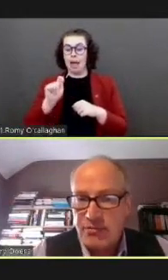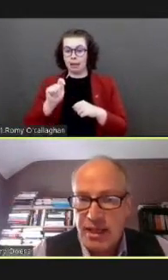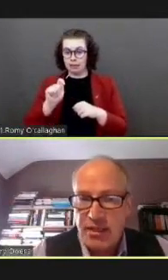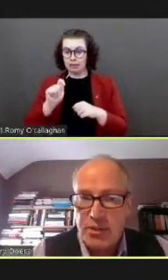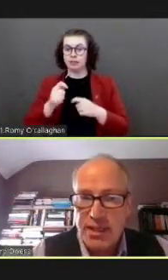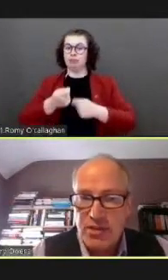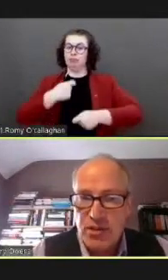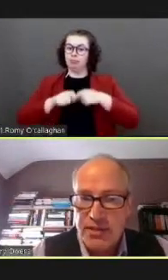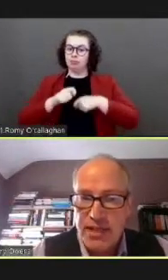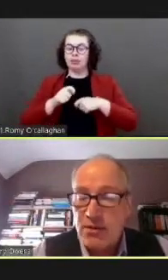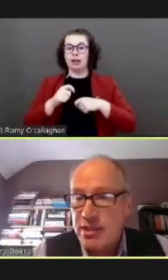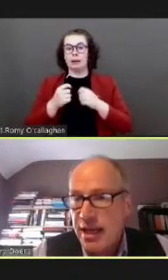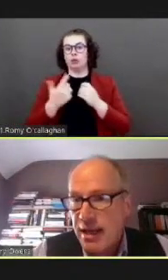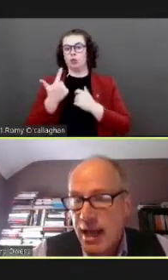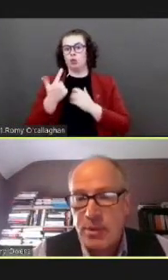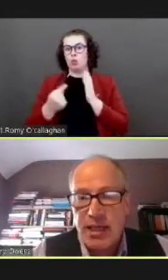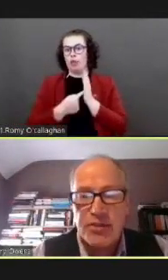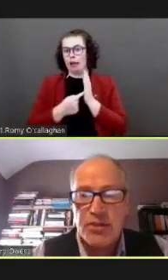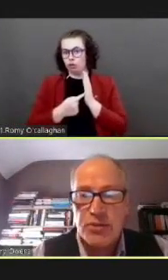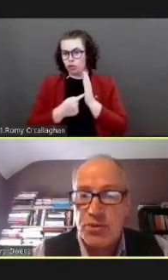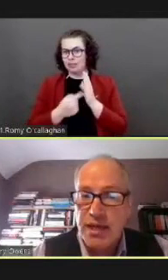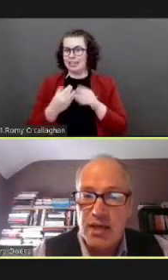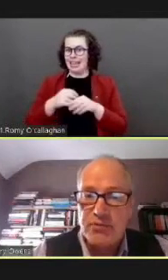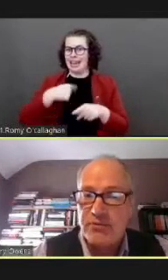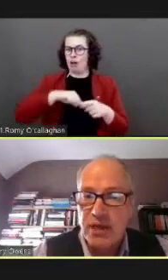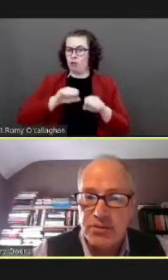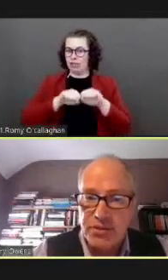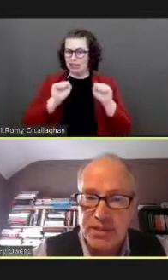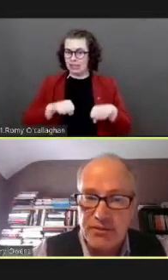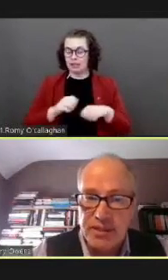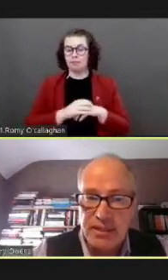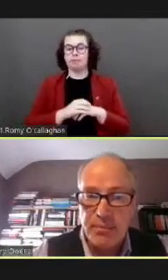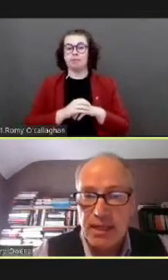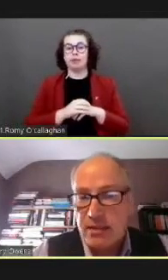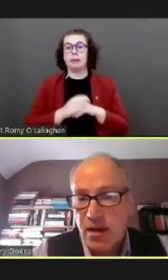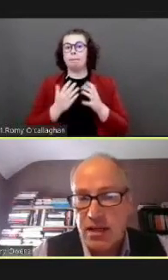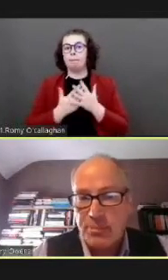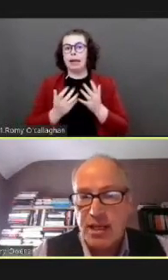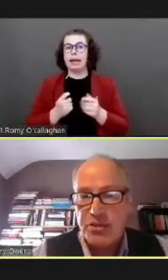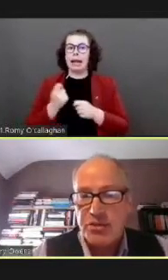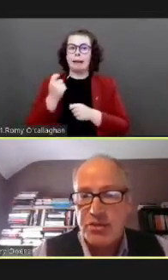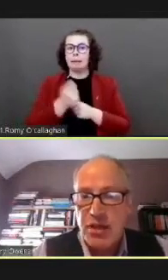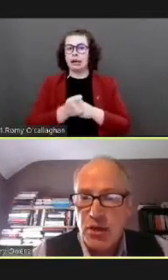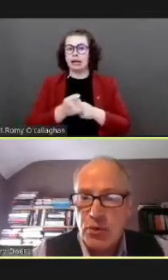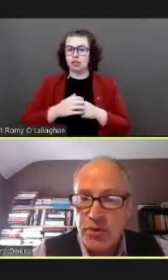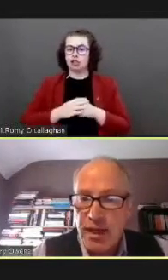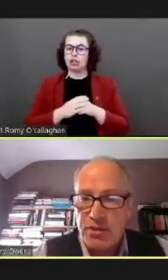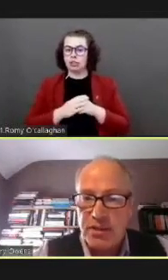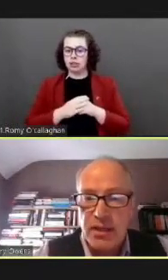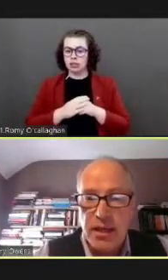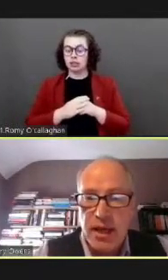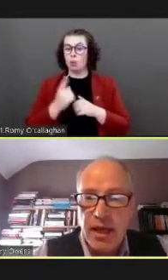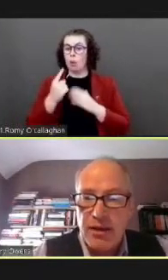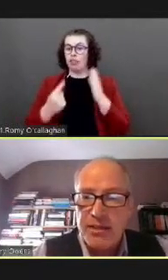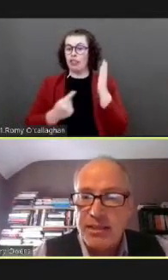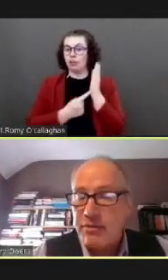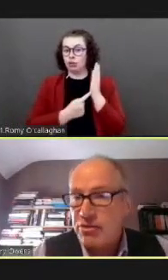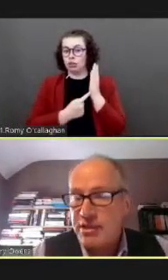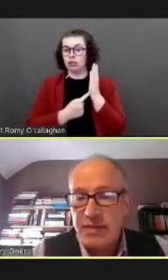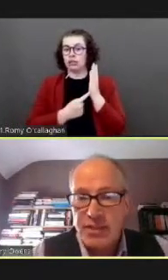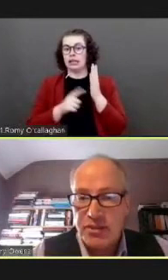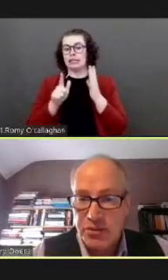7,682 people have engaged with that service. Housing applications, 1,570. Medical card applications,